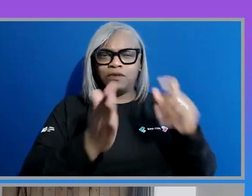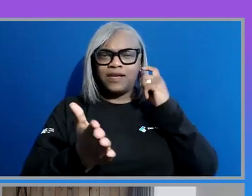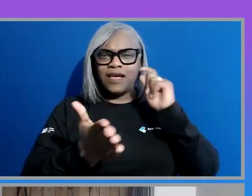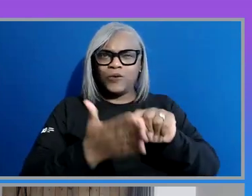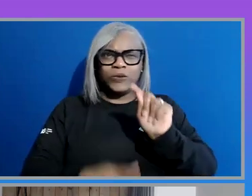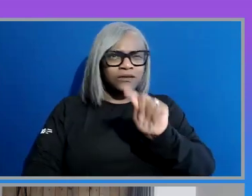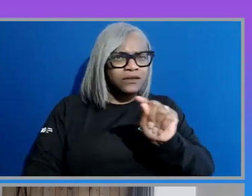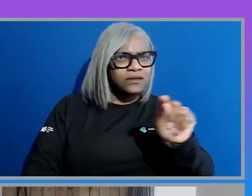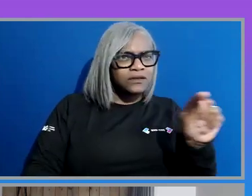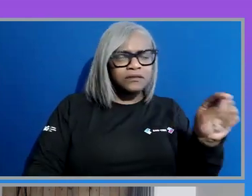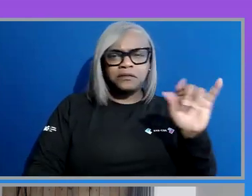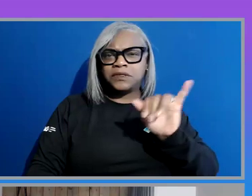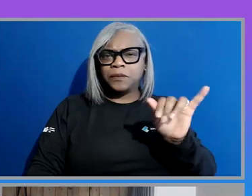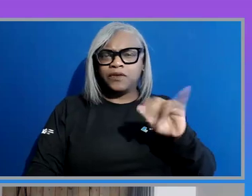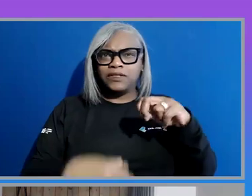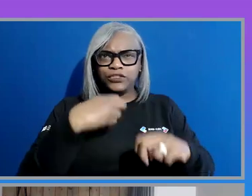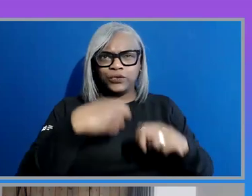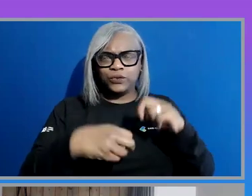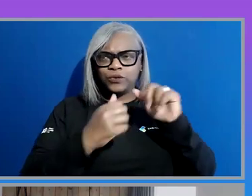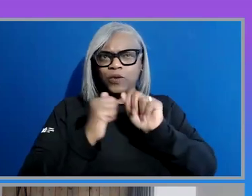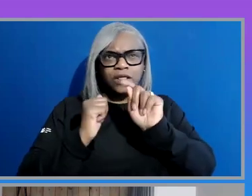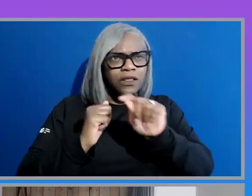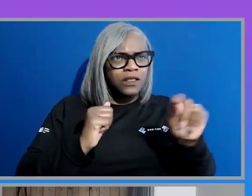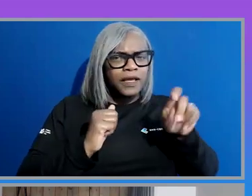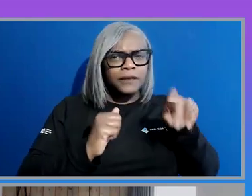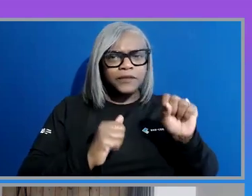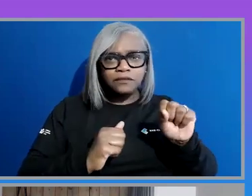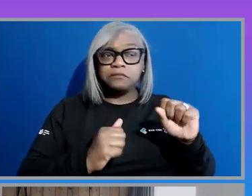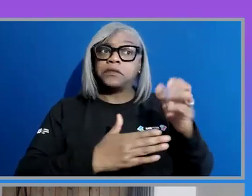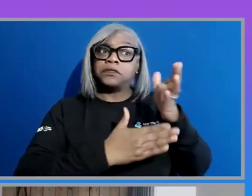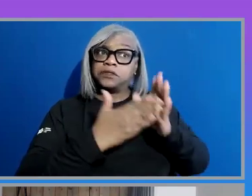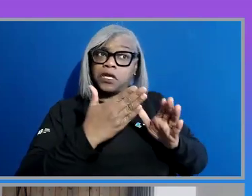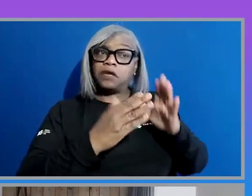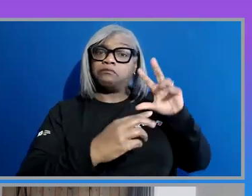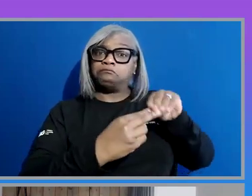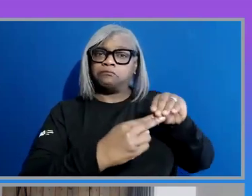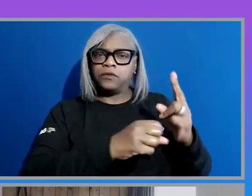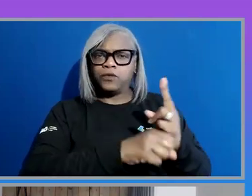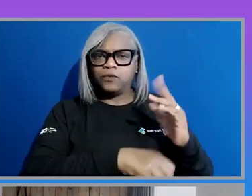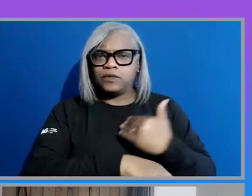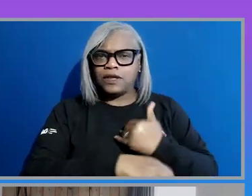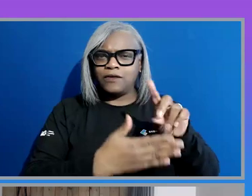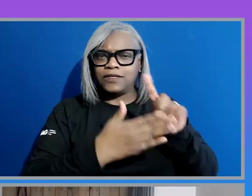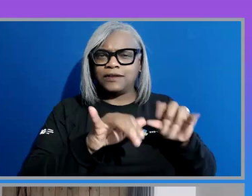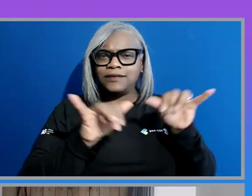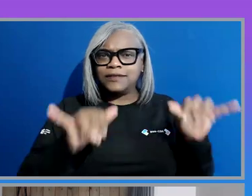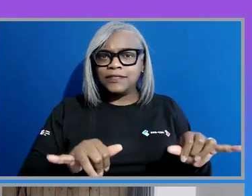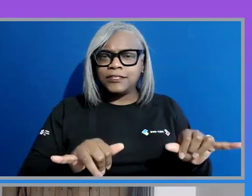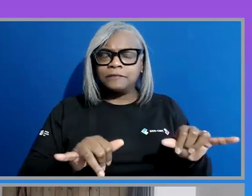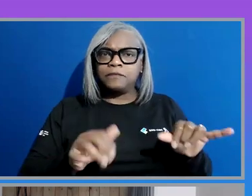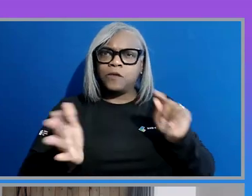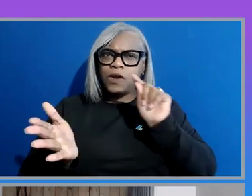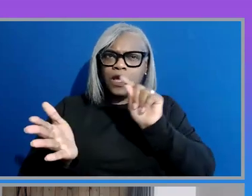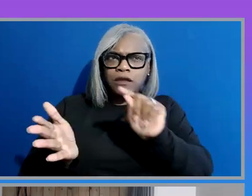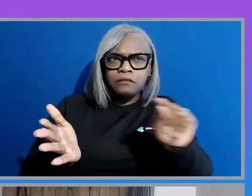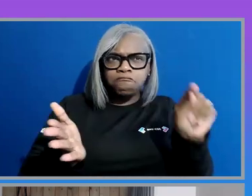accessibility issues in applications, and some of them were using our design system. So I started taking some notes, and